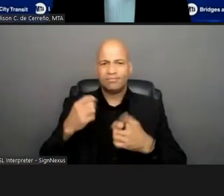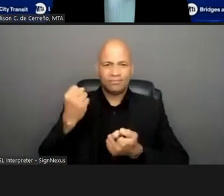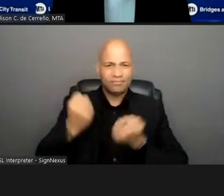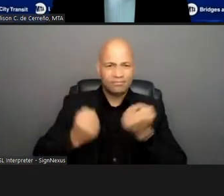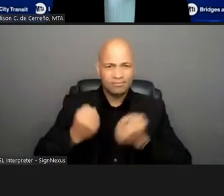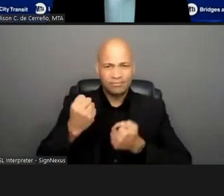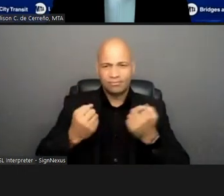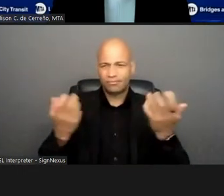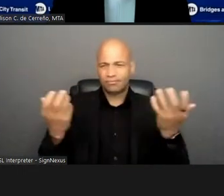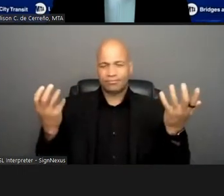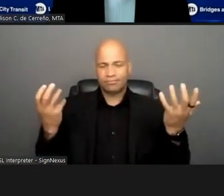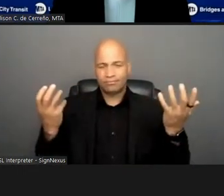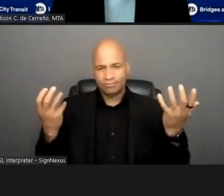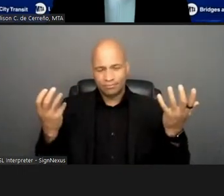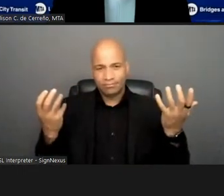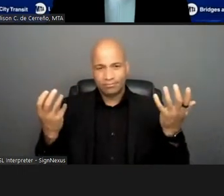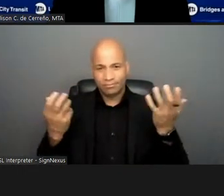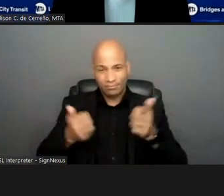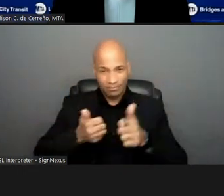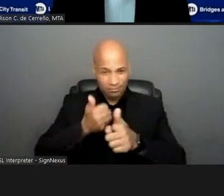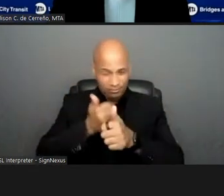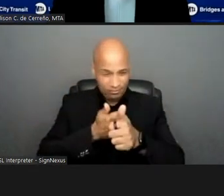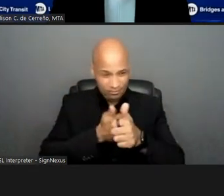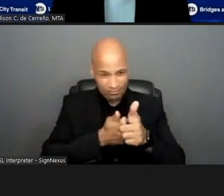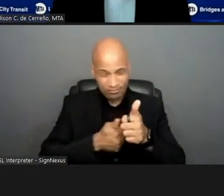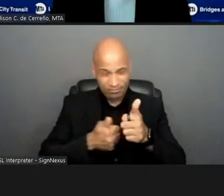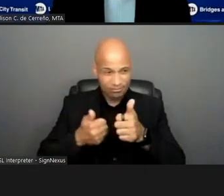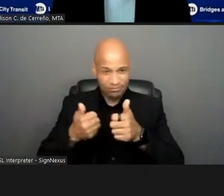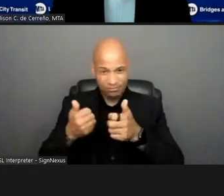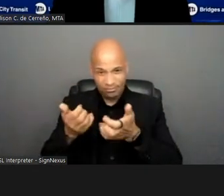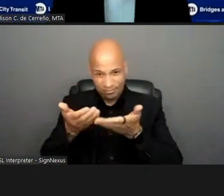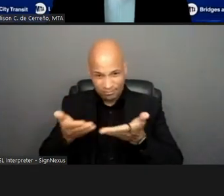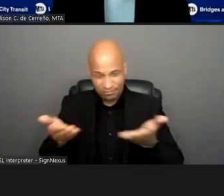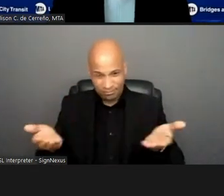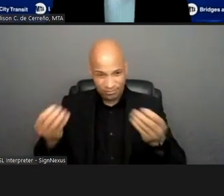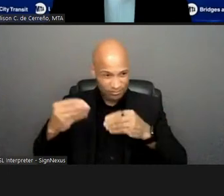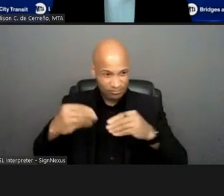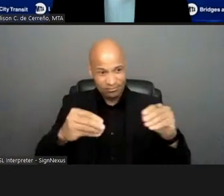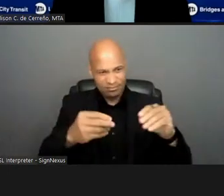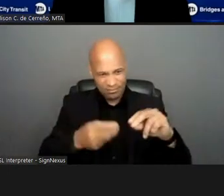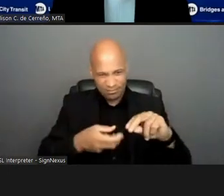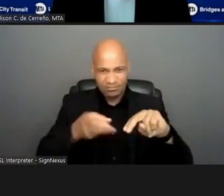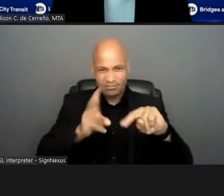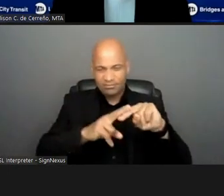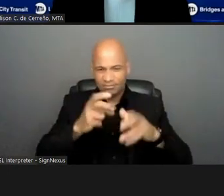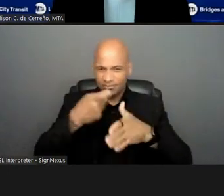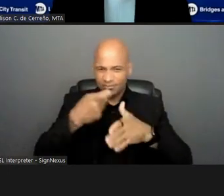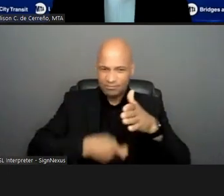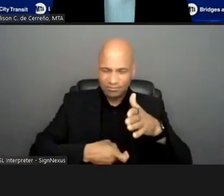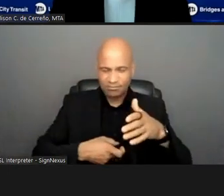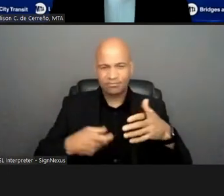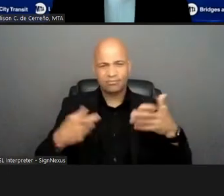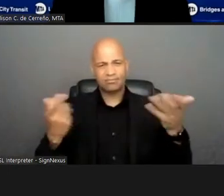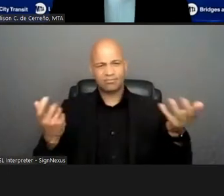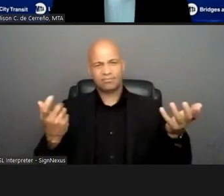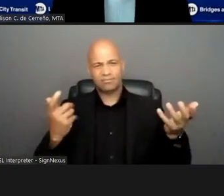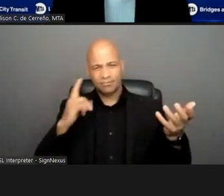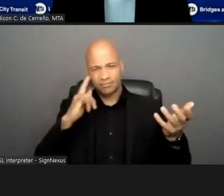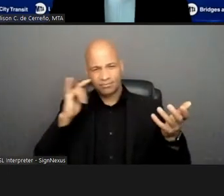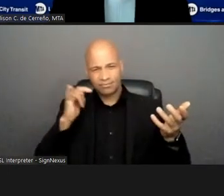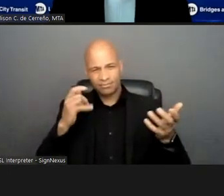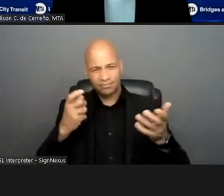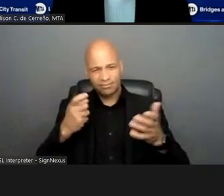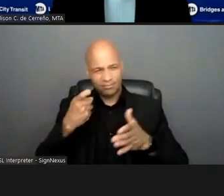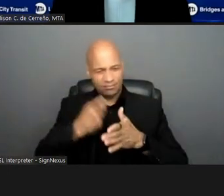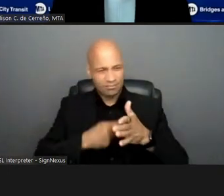owners the cost of each product we sell will have to increase to one century extra inbound Freight charges this type of pricing makes